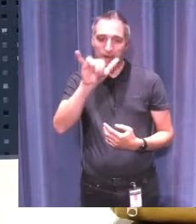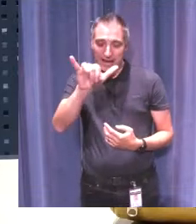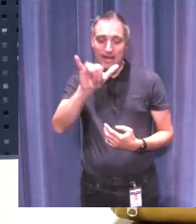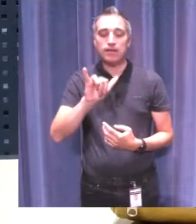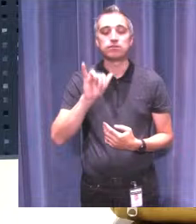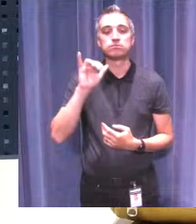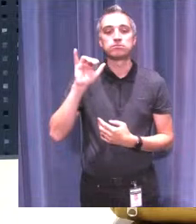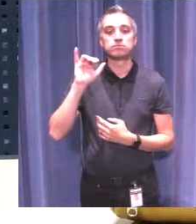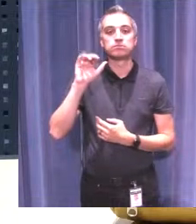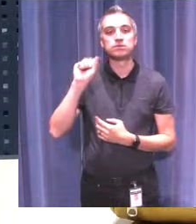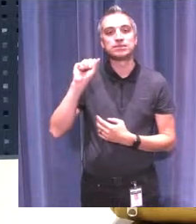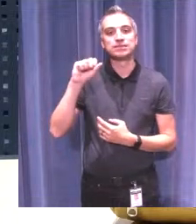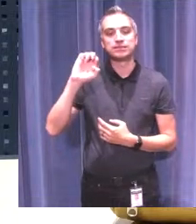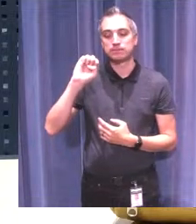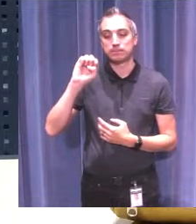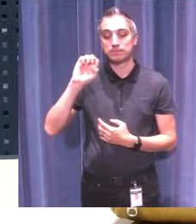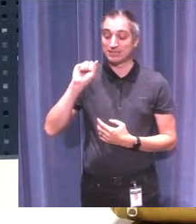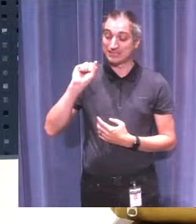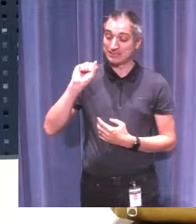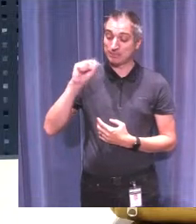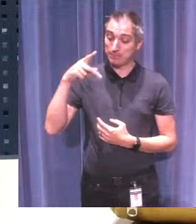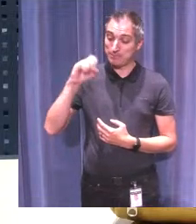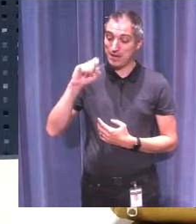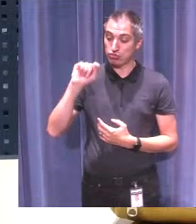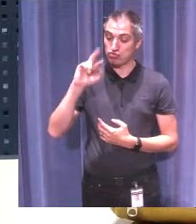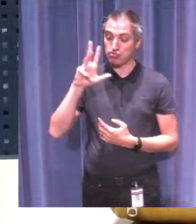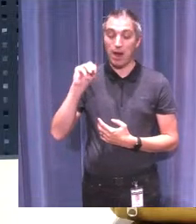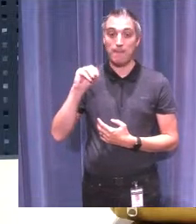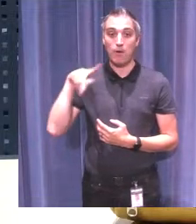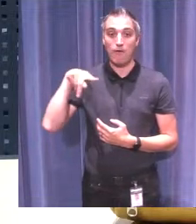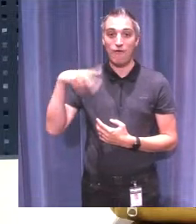spectrophotometer, and basically it allows the